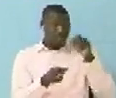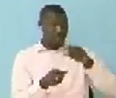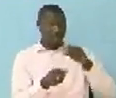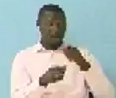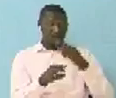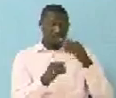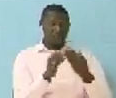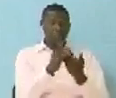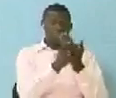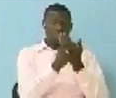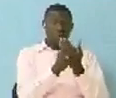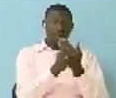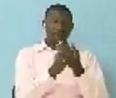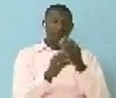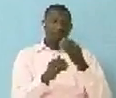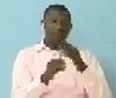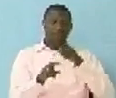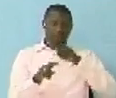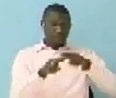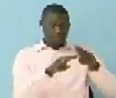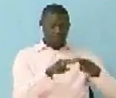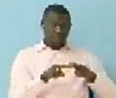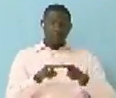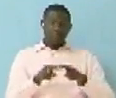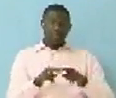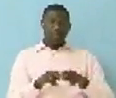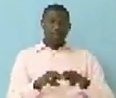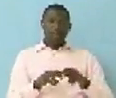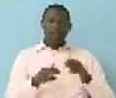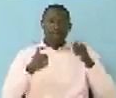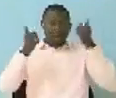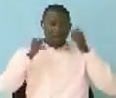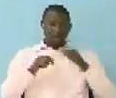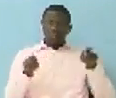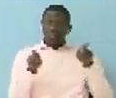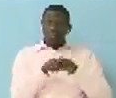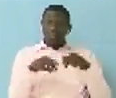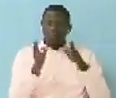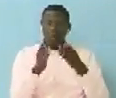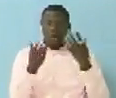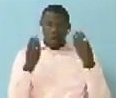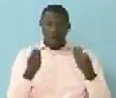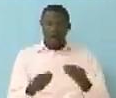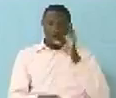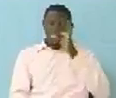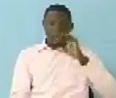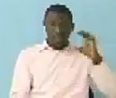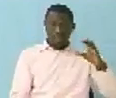and the process takes place just like the way we are doing, we give